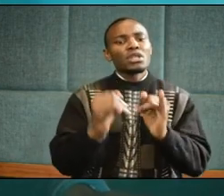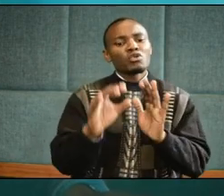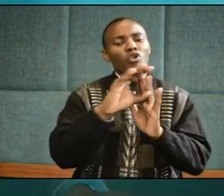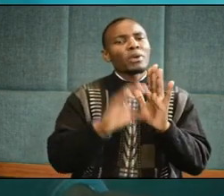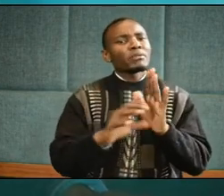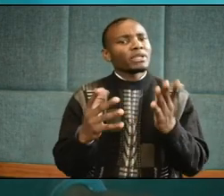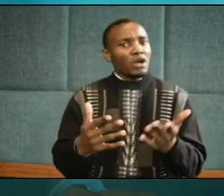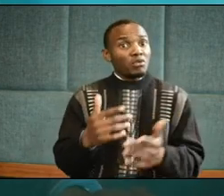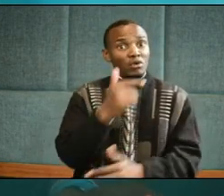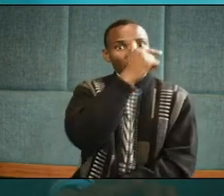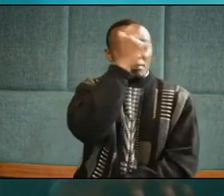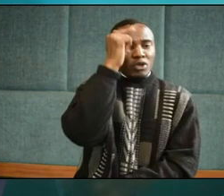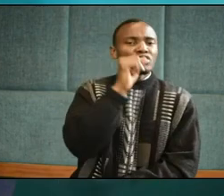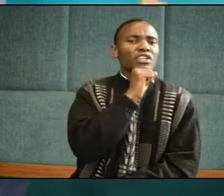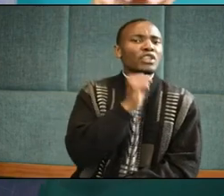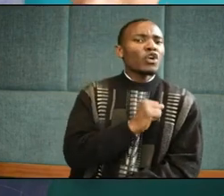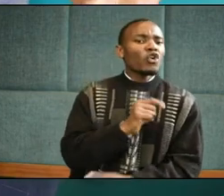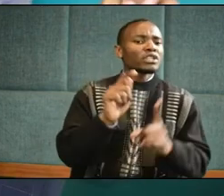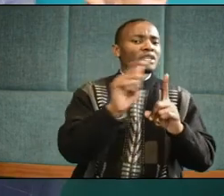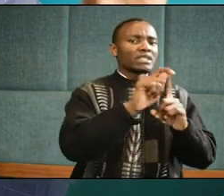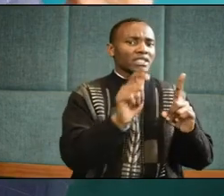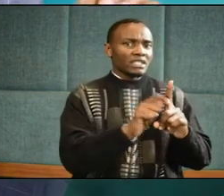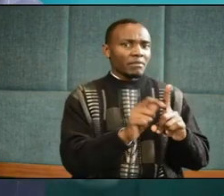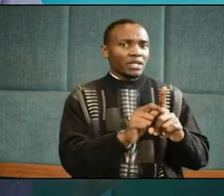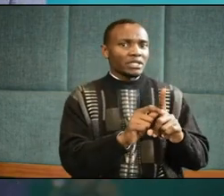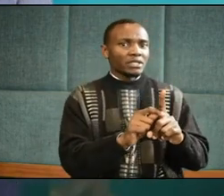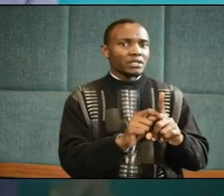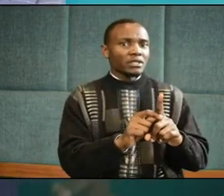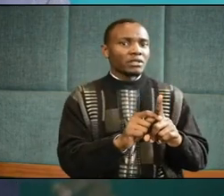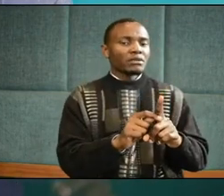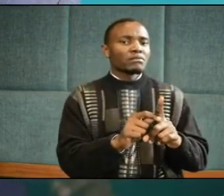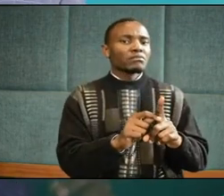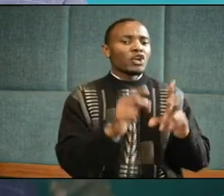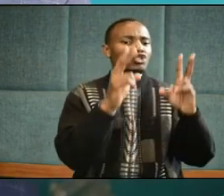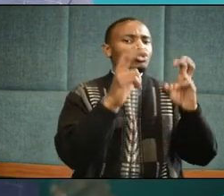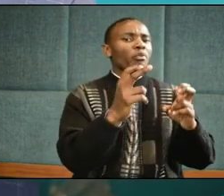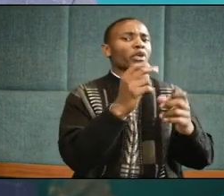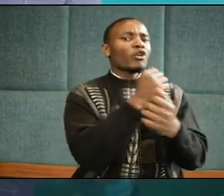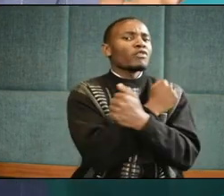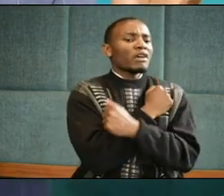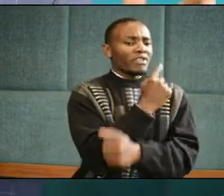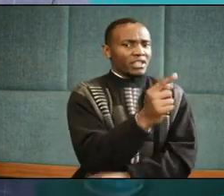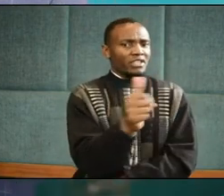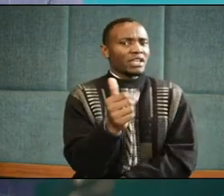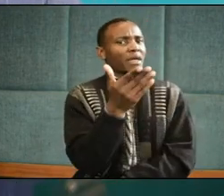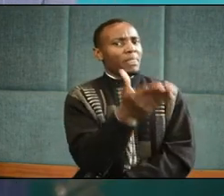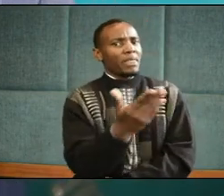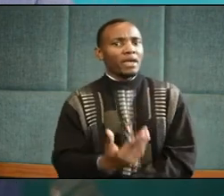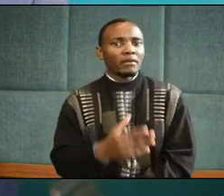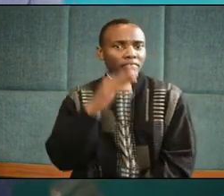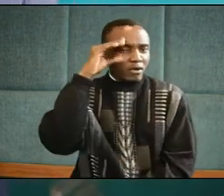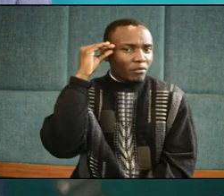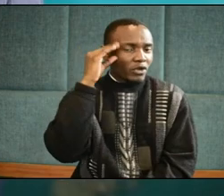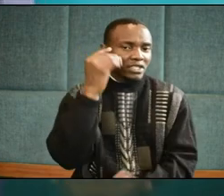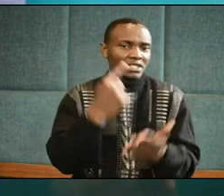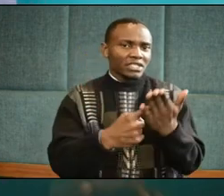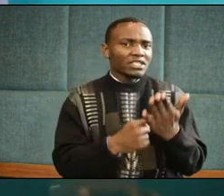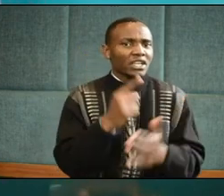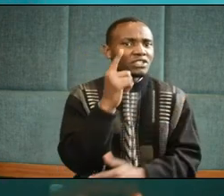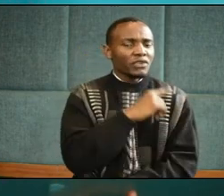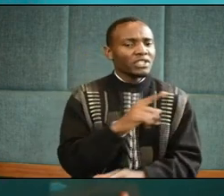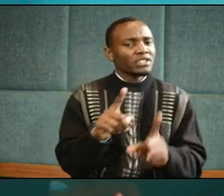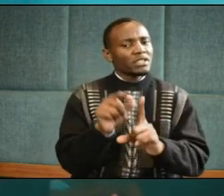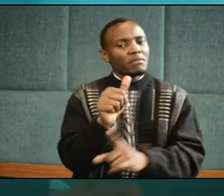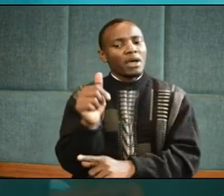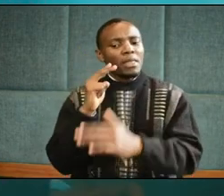Old Testament, the issue of loving one another was there. Moses talked about it, and even